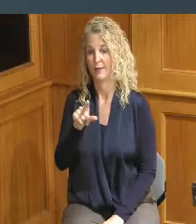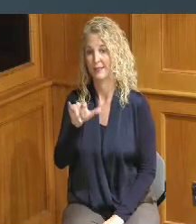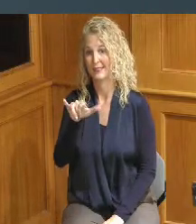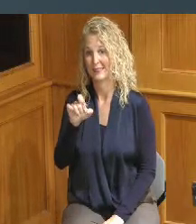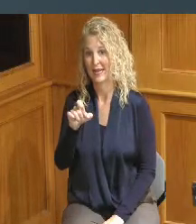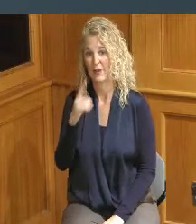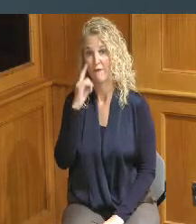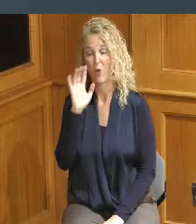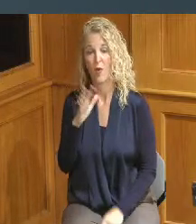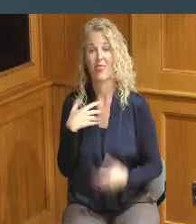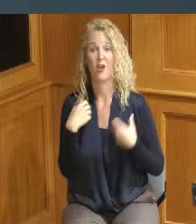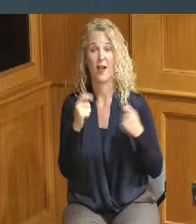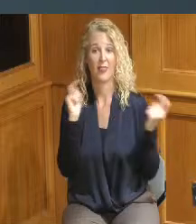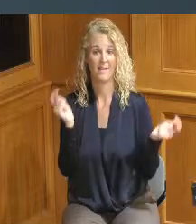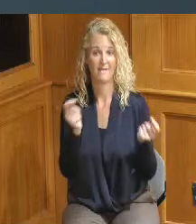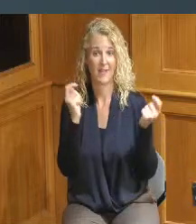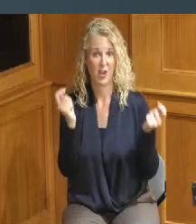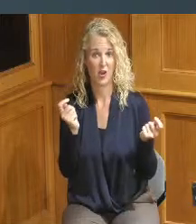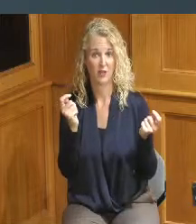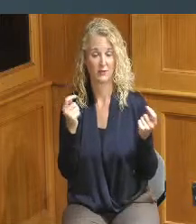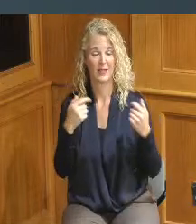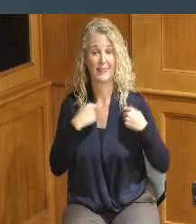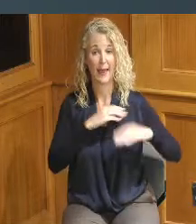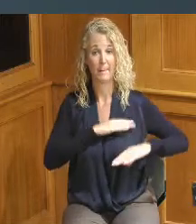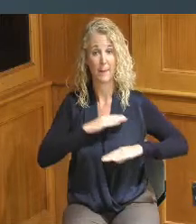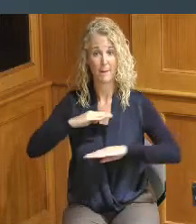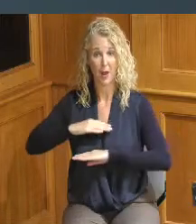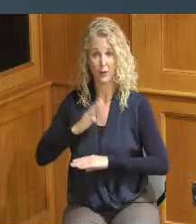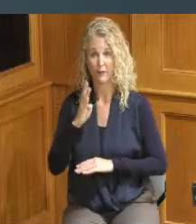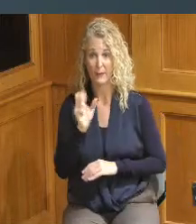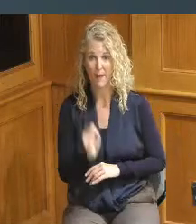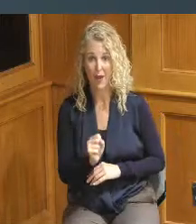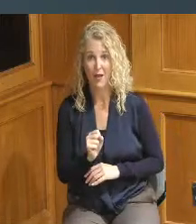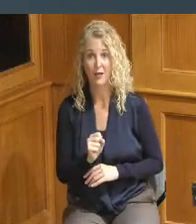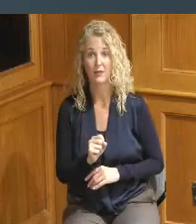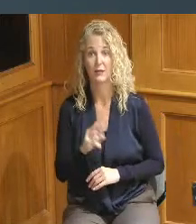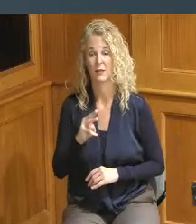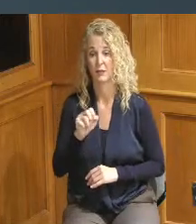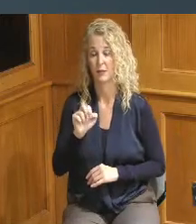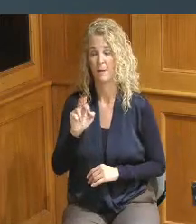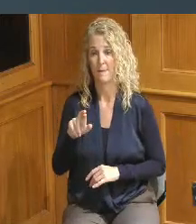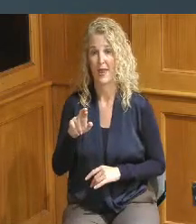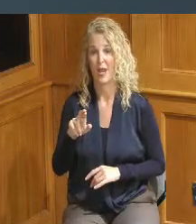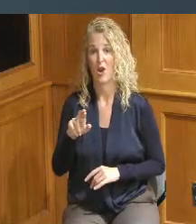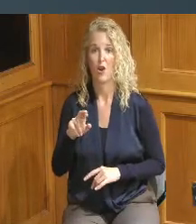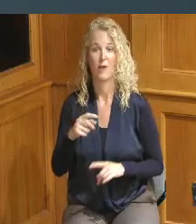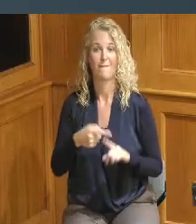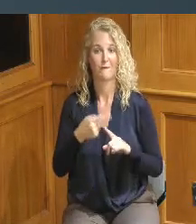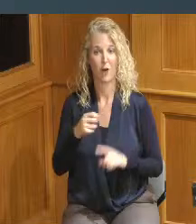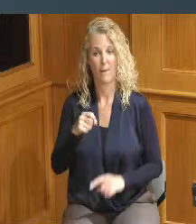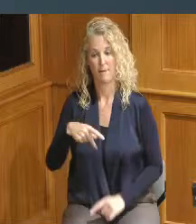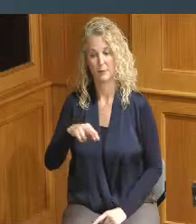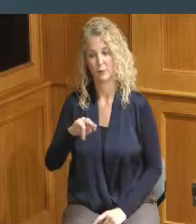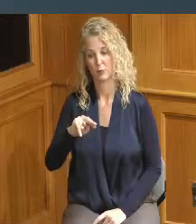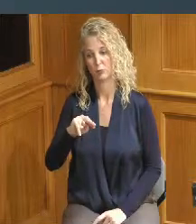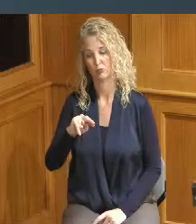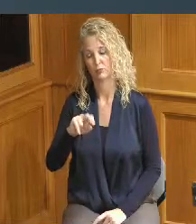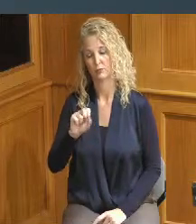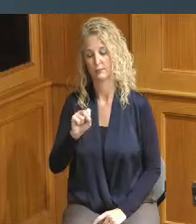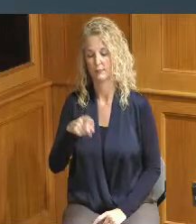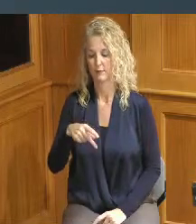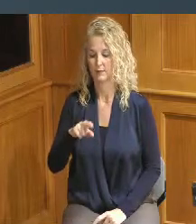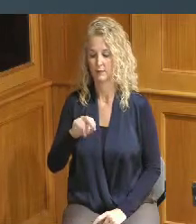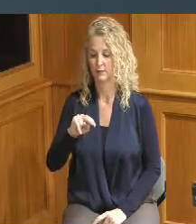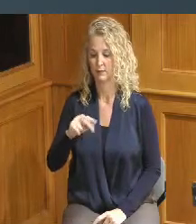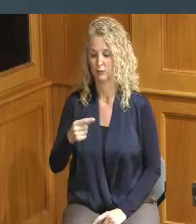their health fair. They also had the mammography bus and a lot of things. But Mayor Hawkins showed up, and he had